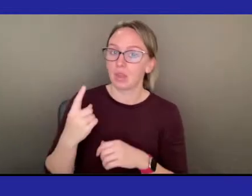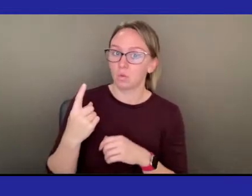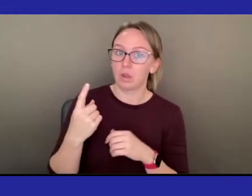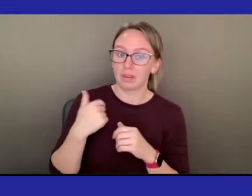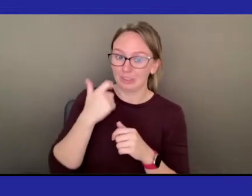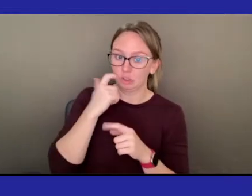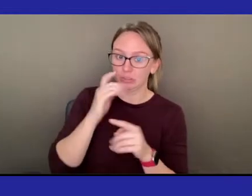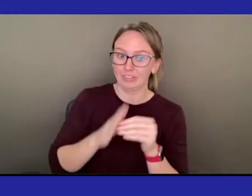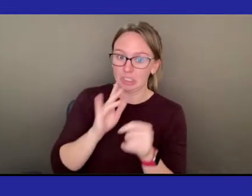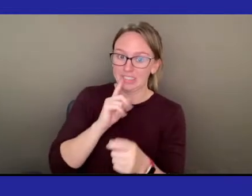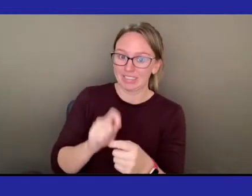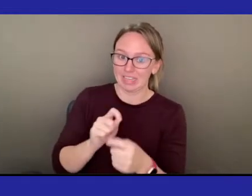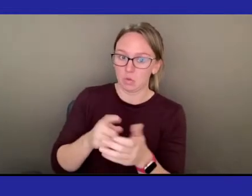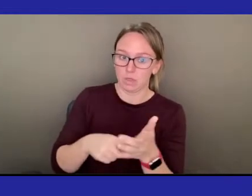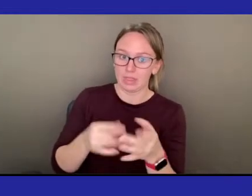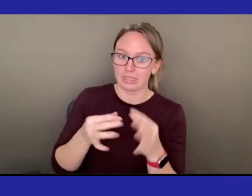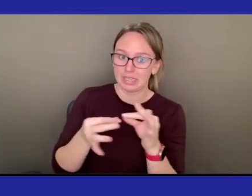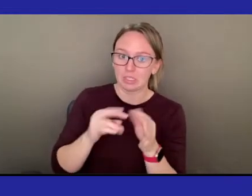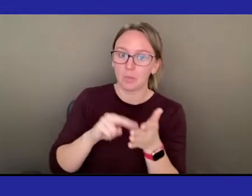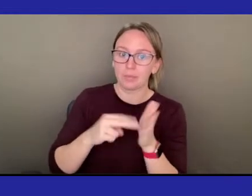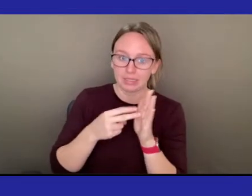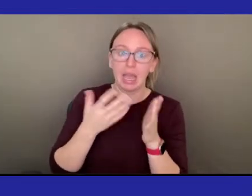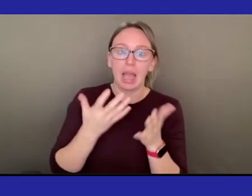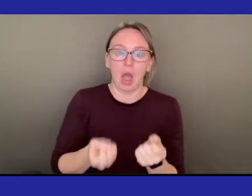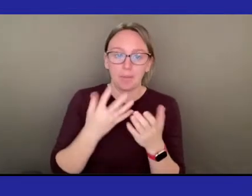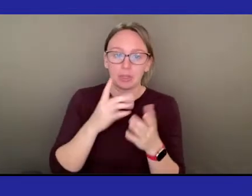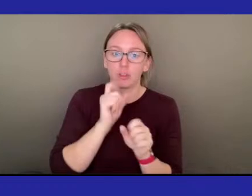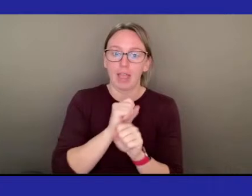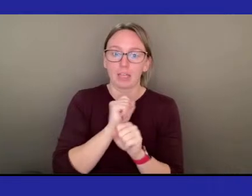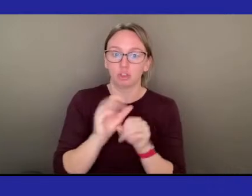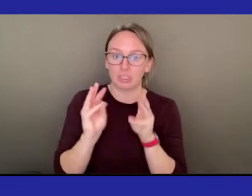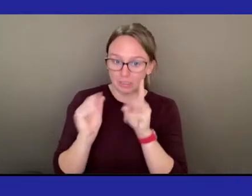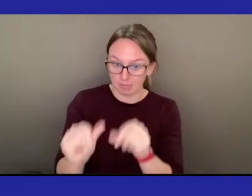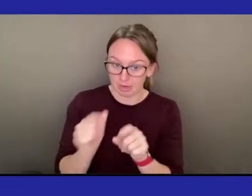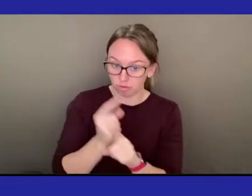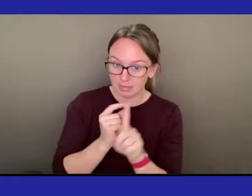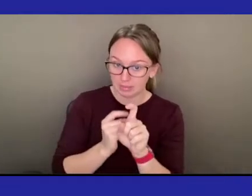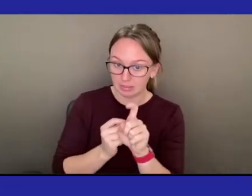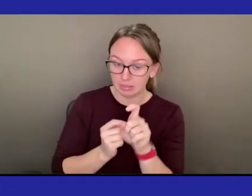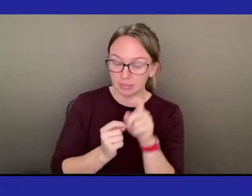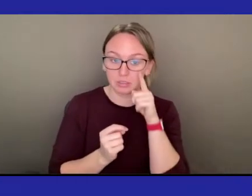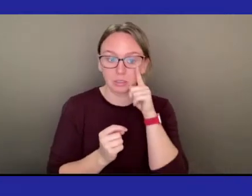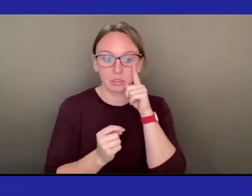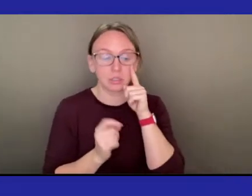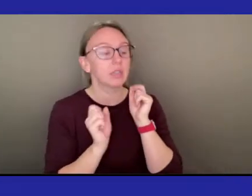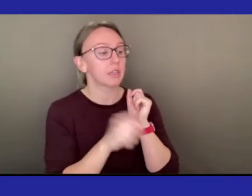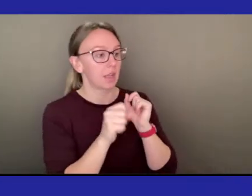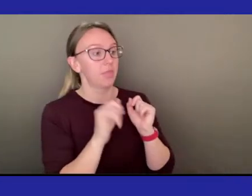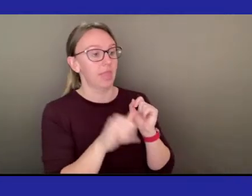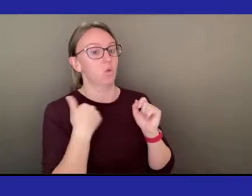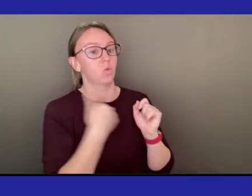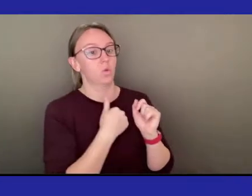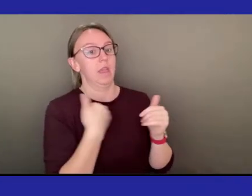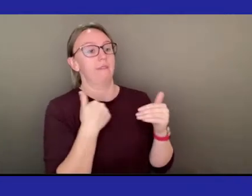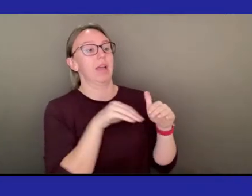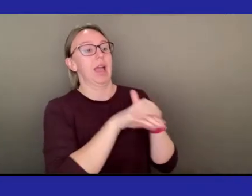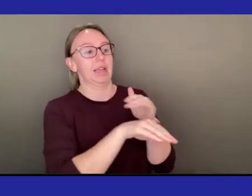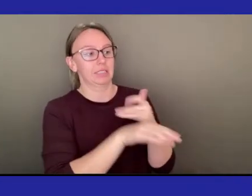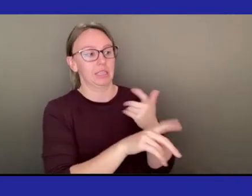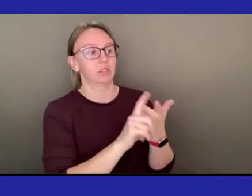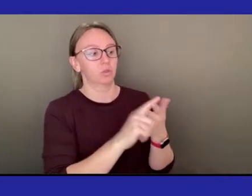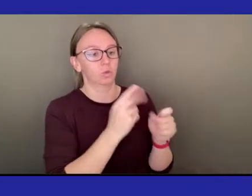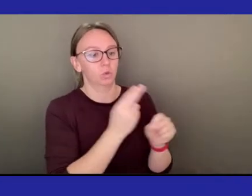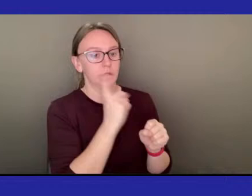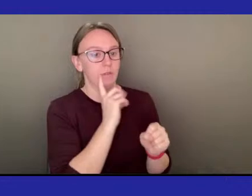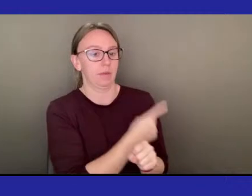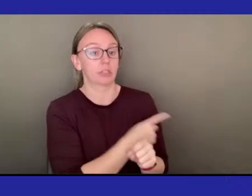which it would be like how much they actually spend, right? spend and not the Yeah, risk that we pool. have access That for we, our patients. yeah, that they to come